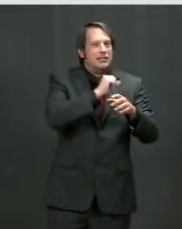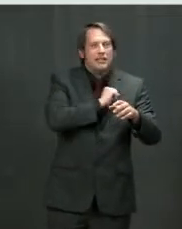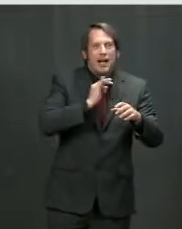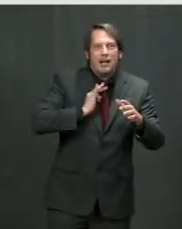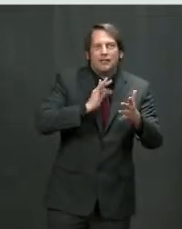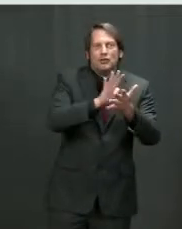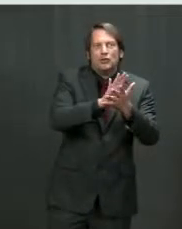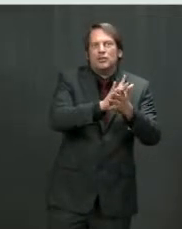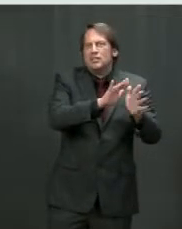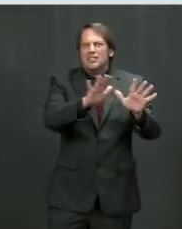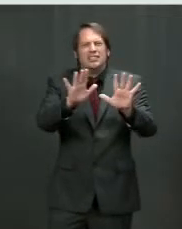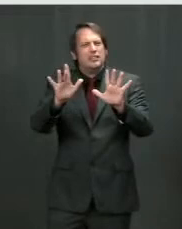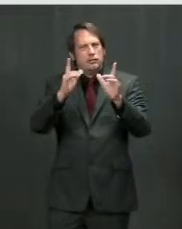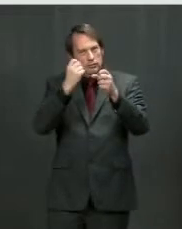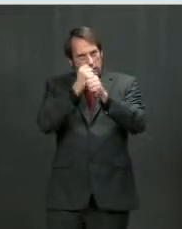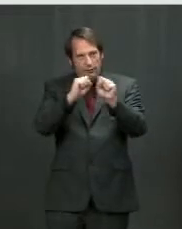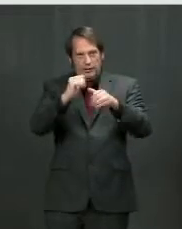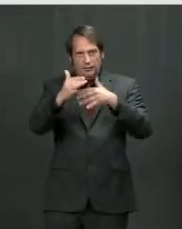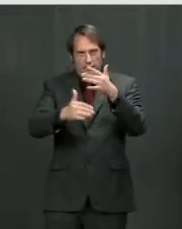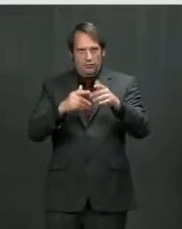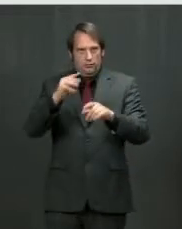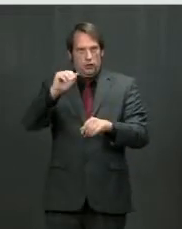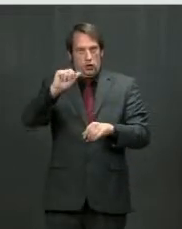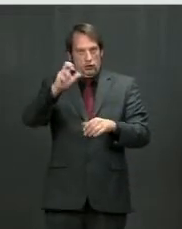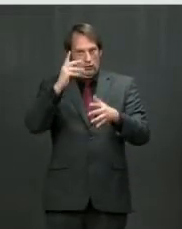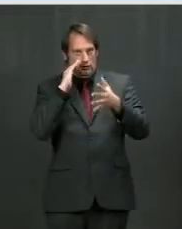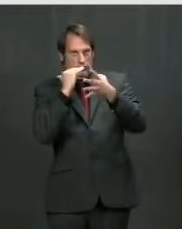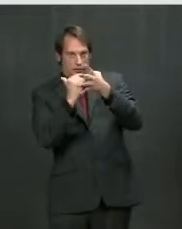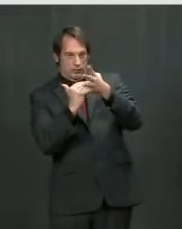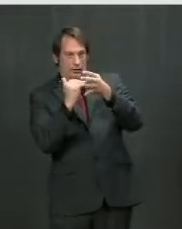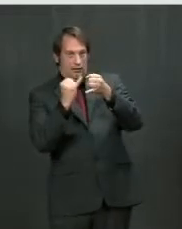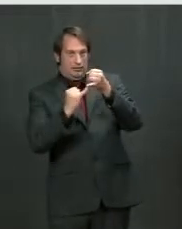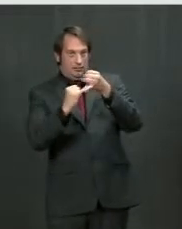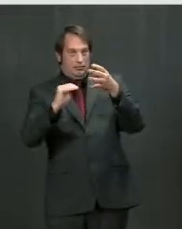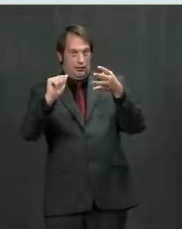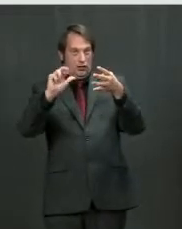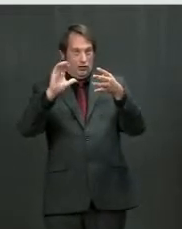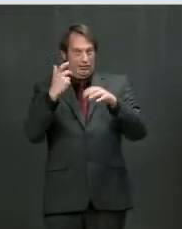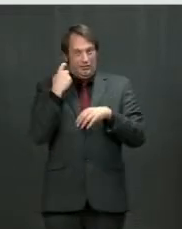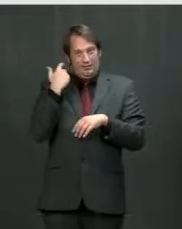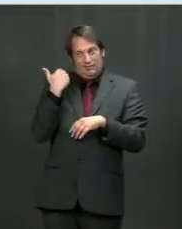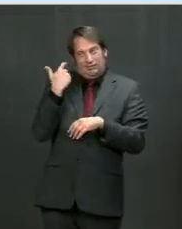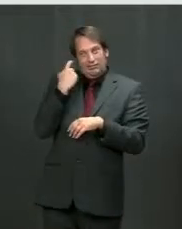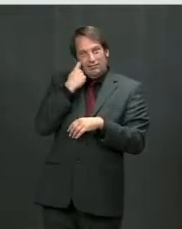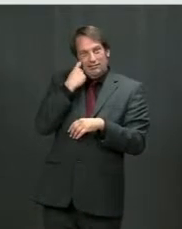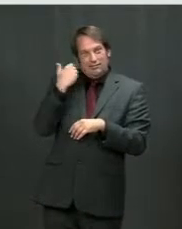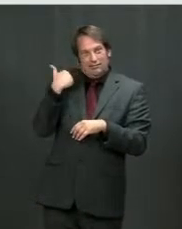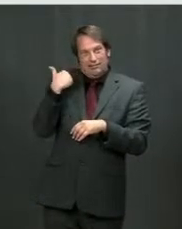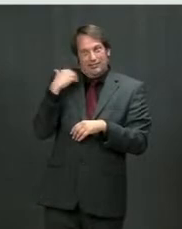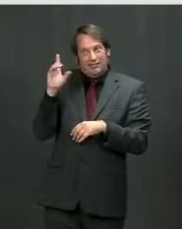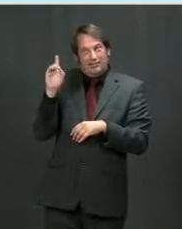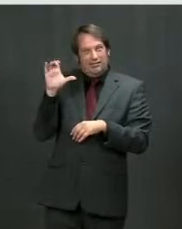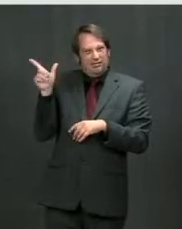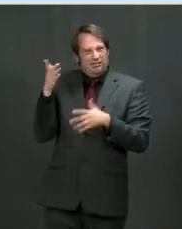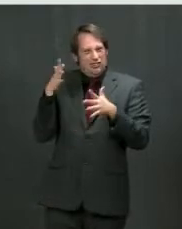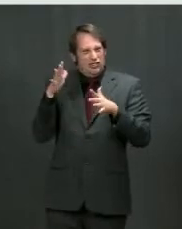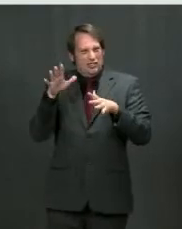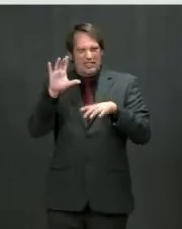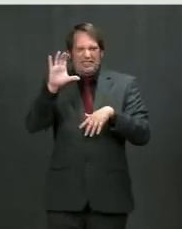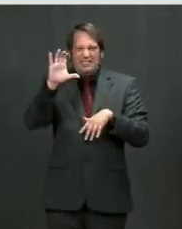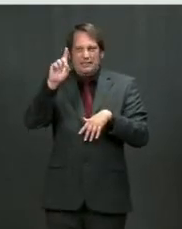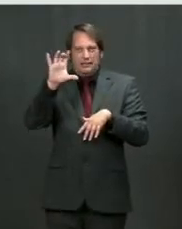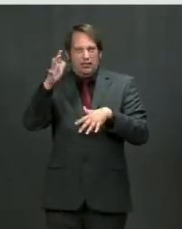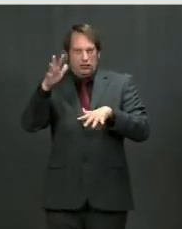yesterday, as of the end of March, the latest CDC estimates show that almost